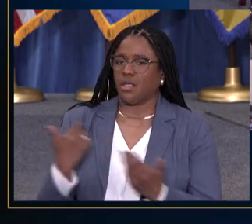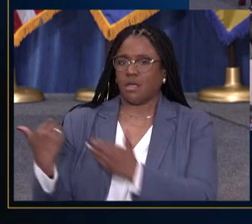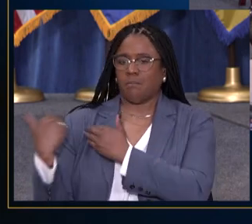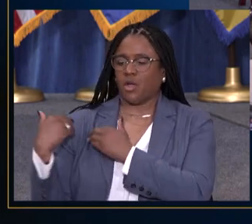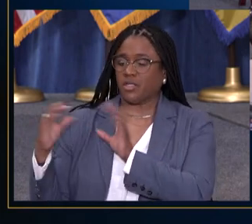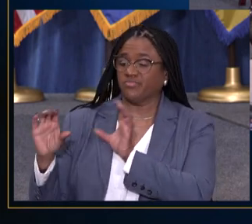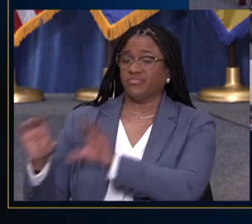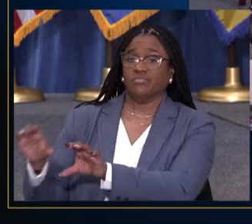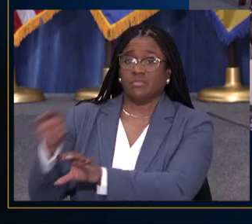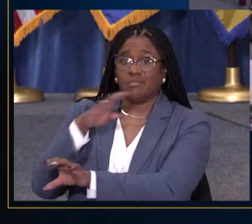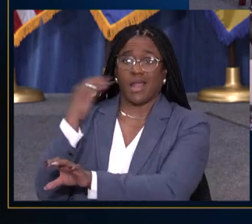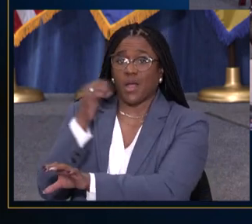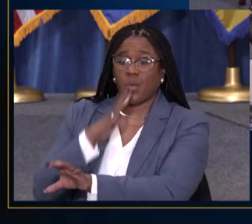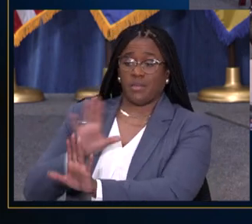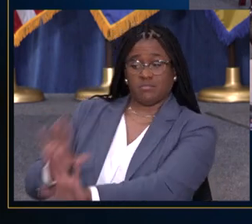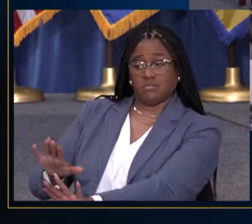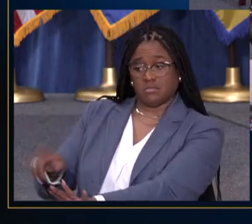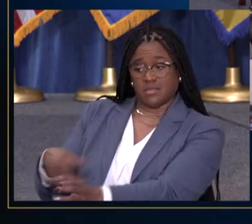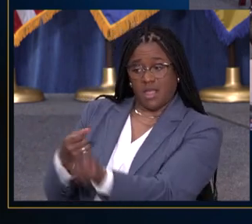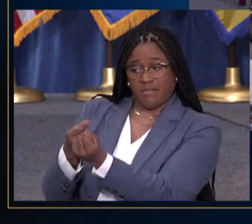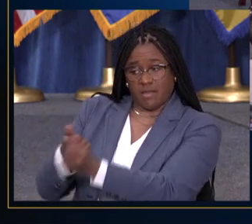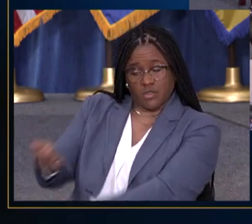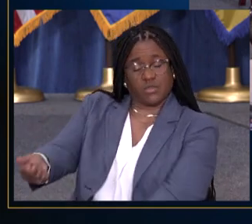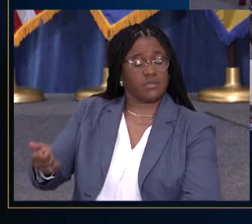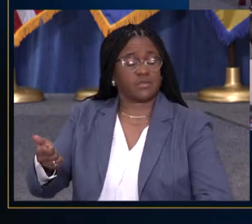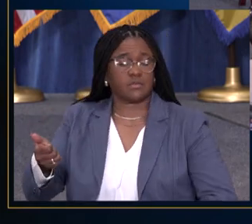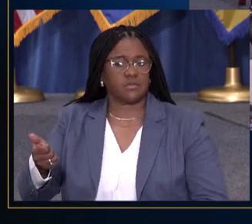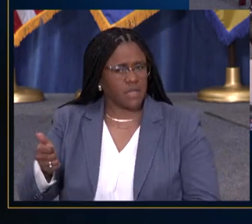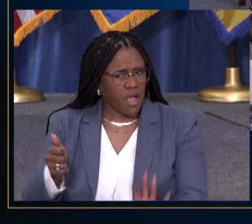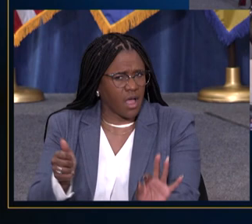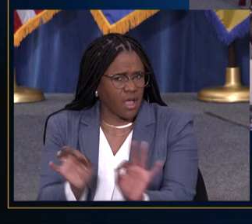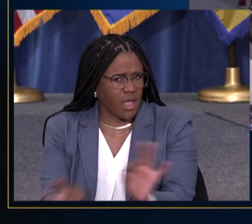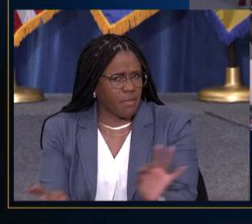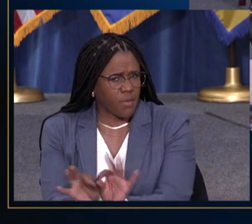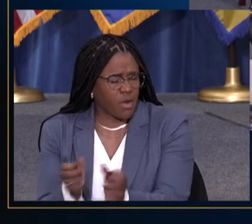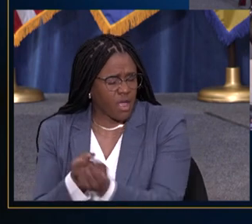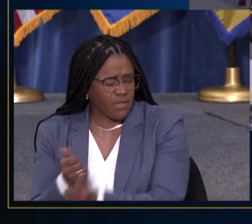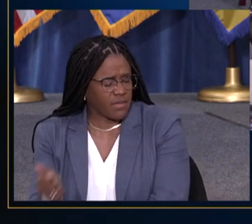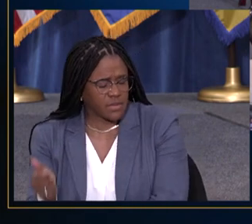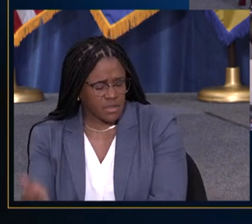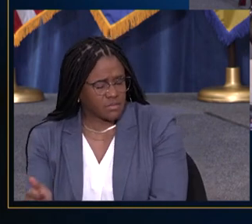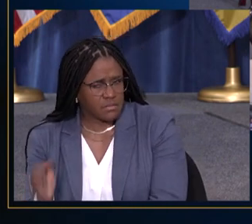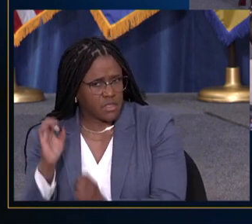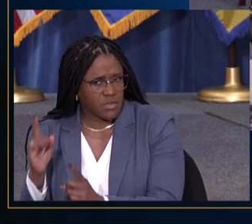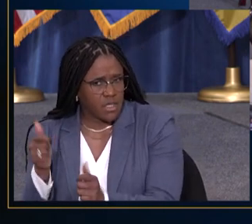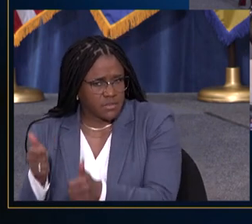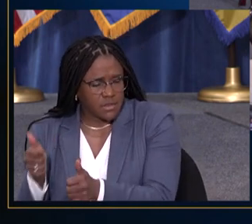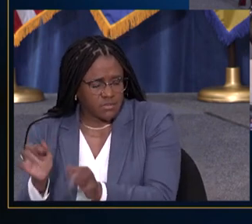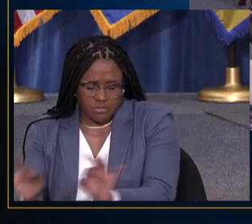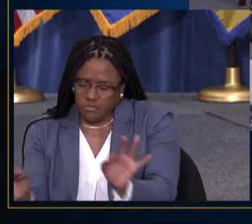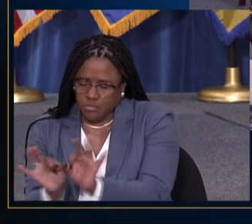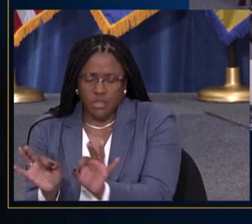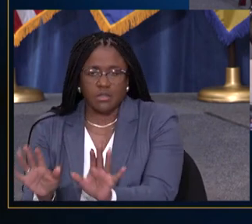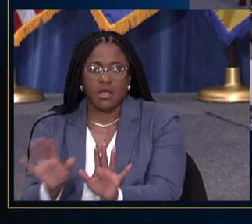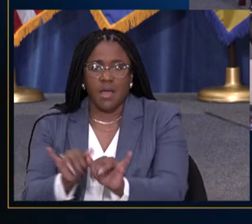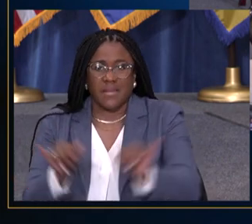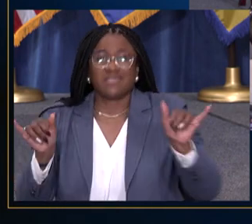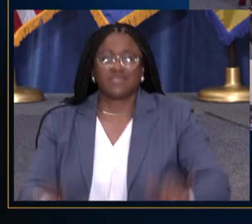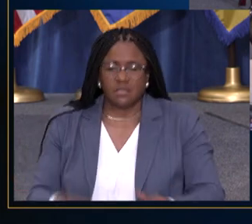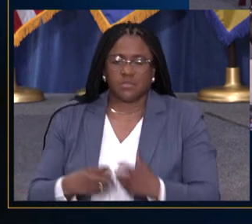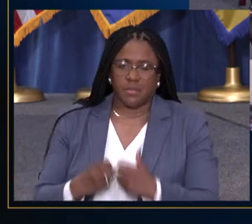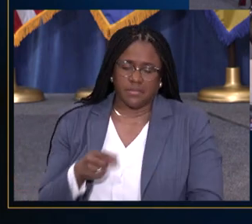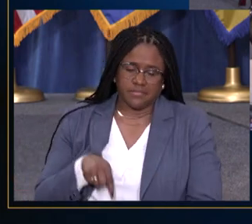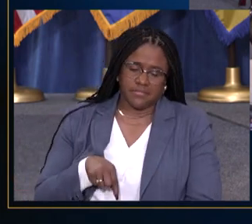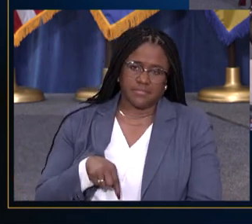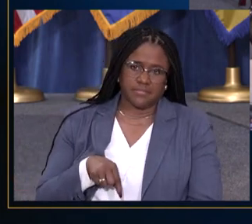on Black women to advocate for themselves, which is important, and educate themselves, which is important. But it is a systems level problem.